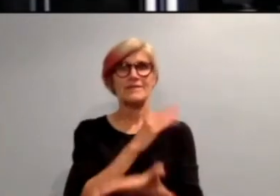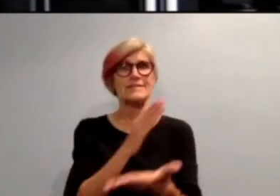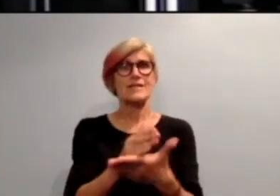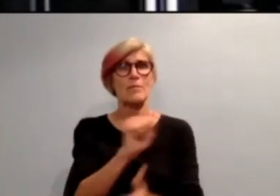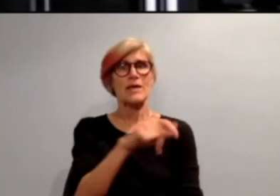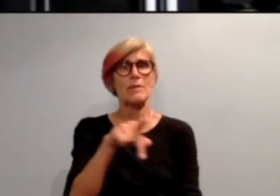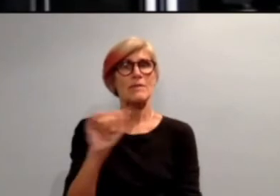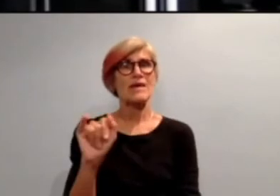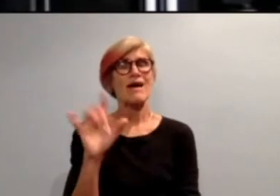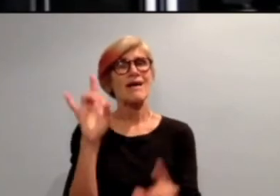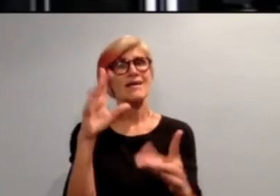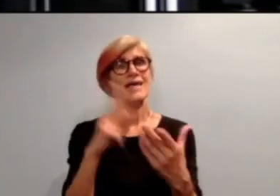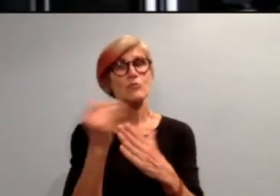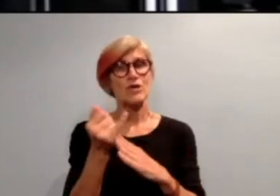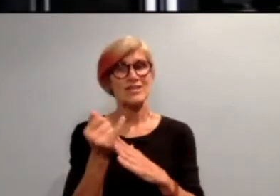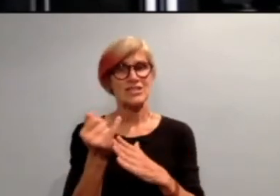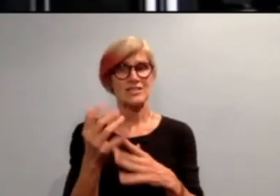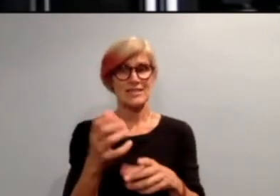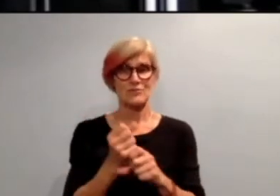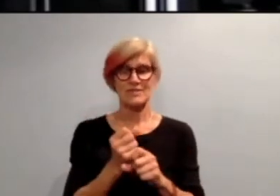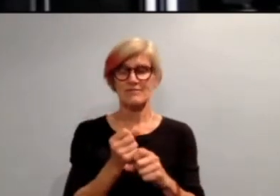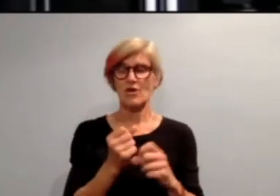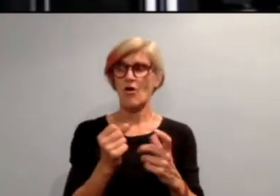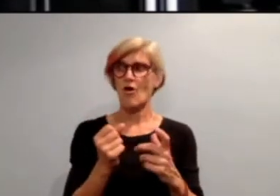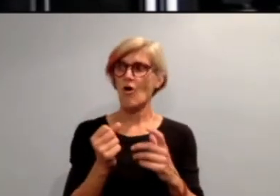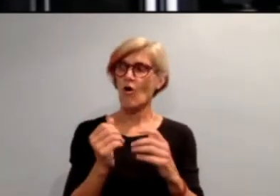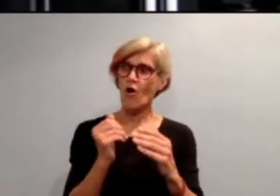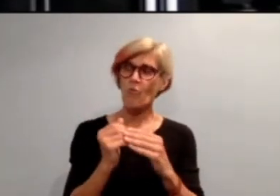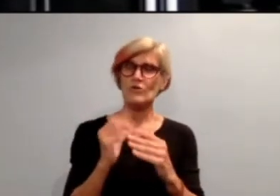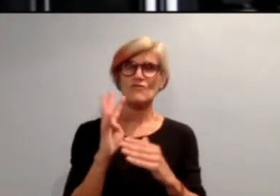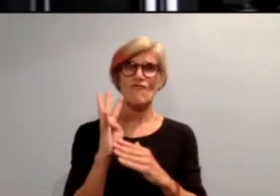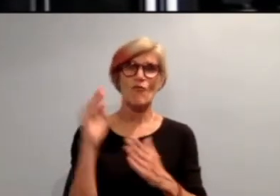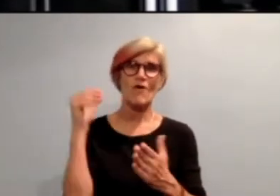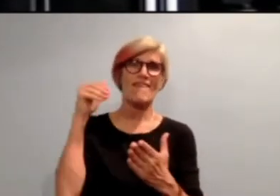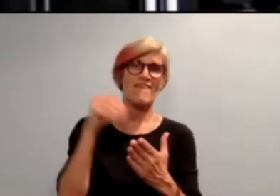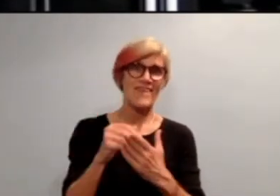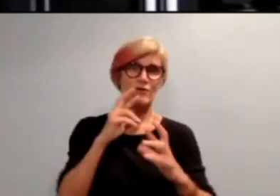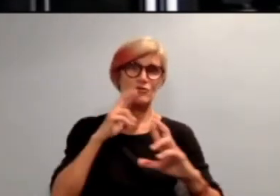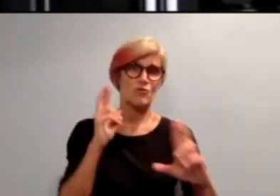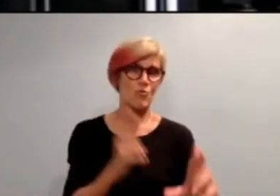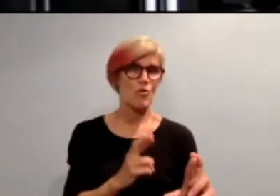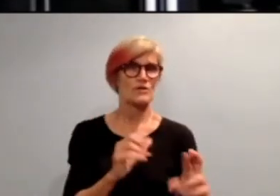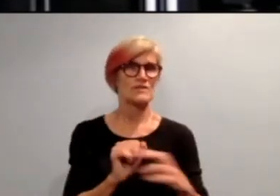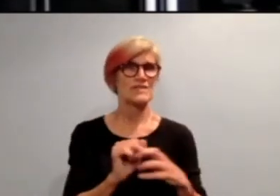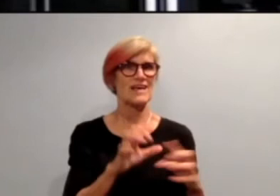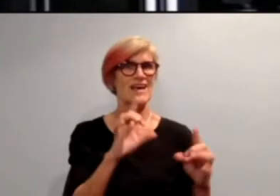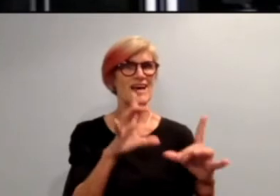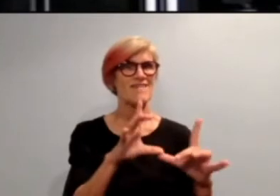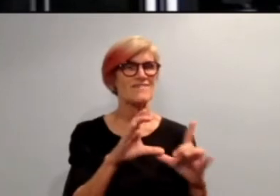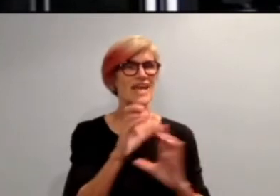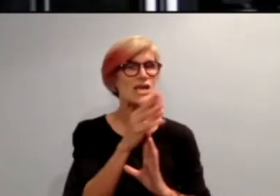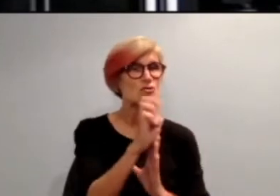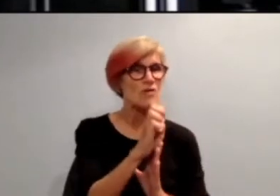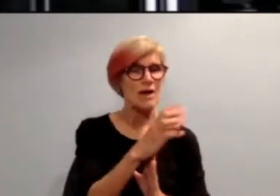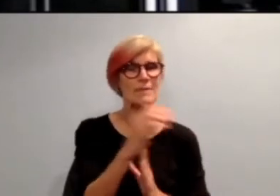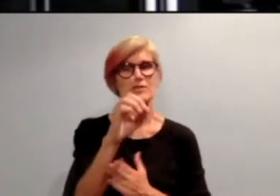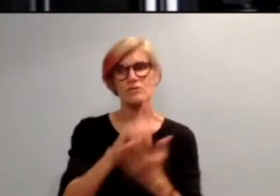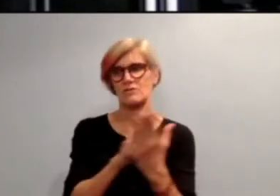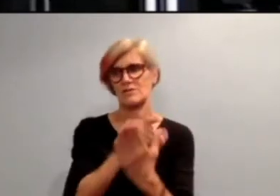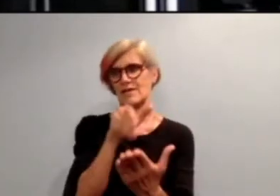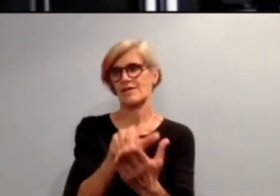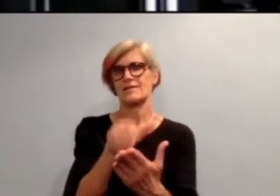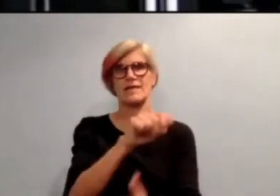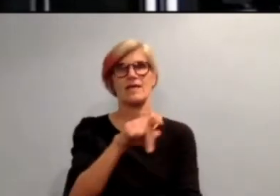received nearly 4,000 reports of hate crimes and discrimination targeting the Asian Pacific Islander